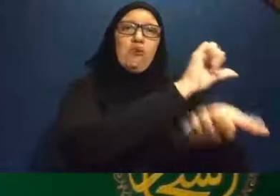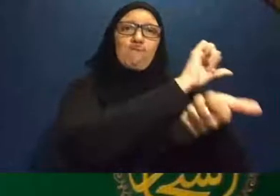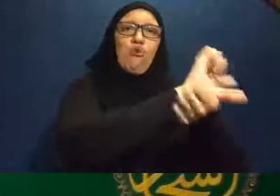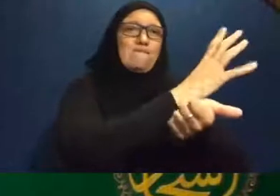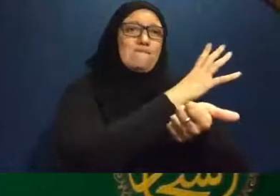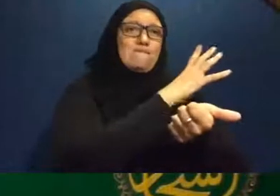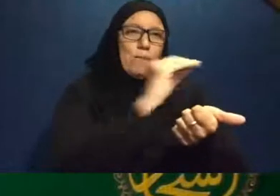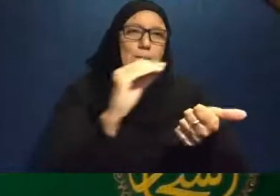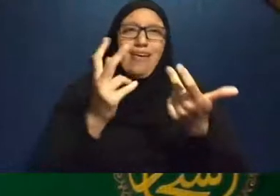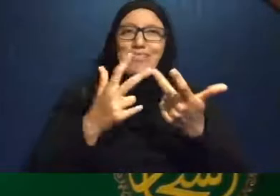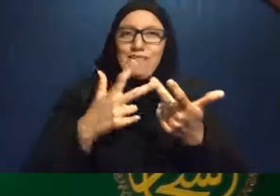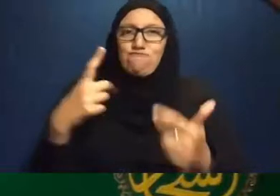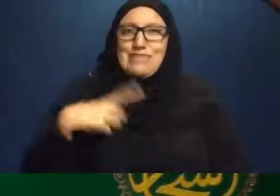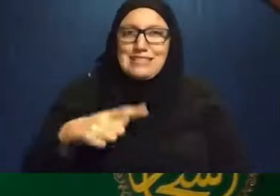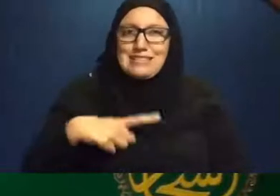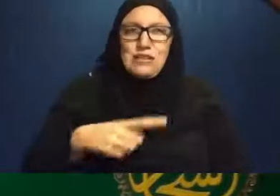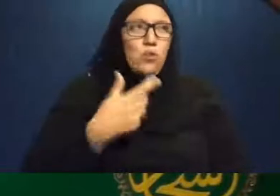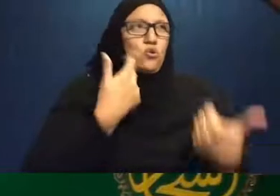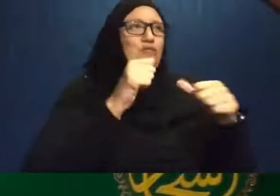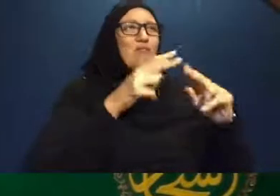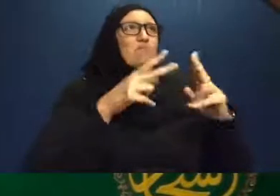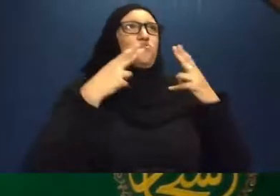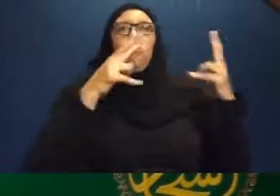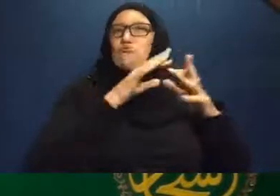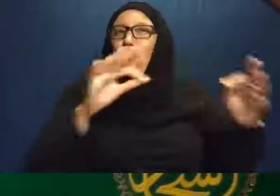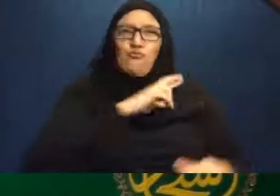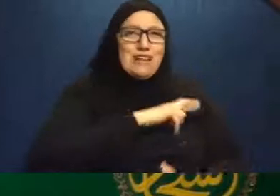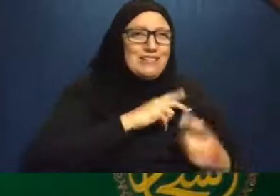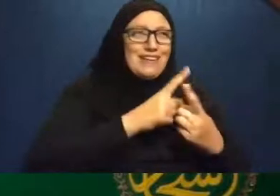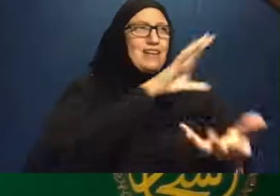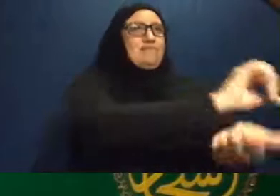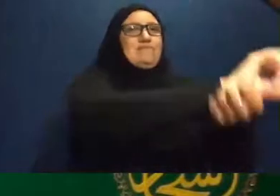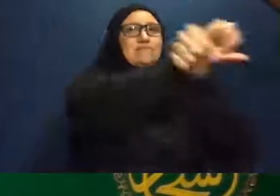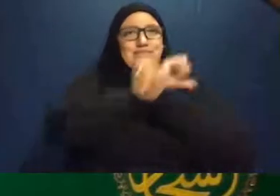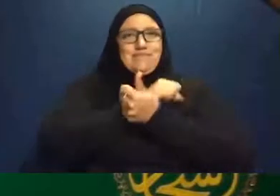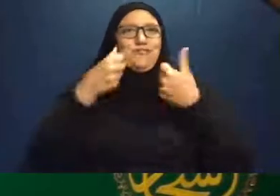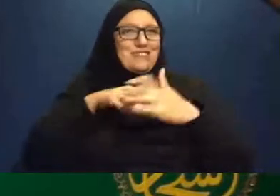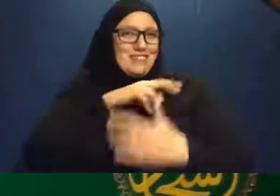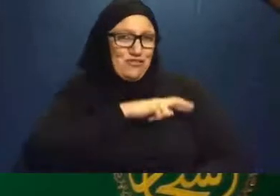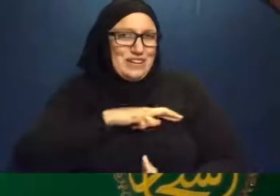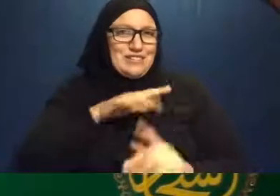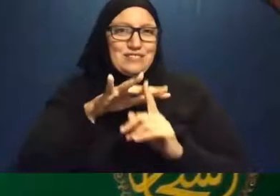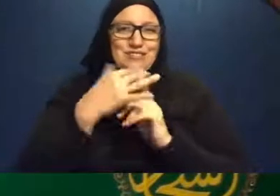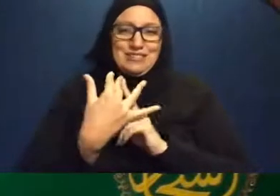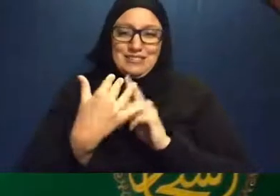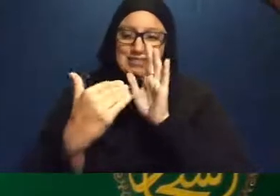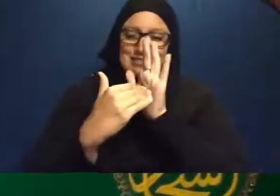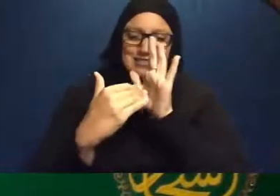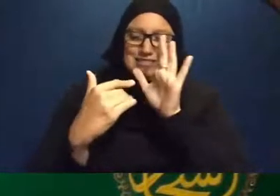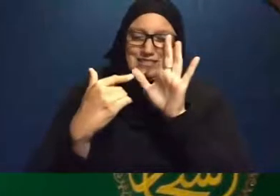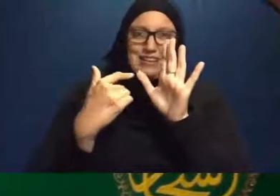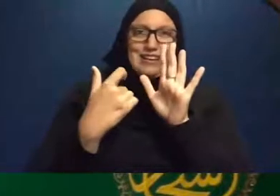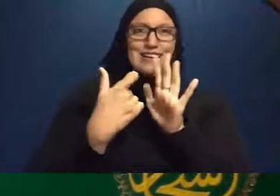are borrowed out of religious context and used in a religious context. What is zakat in Arabic? Literally,